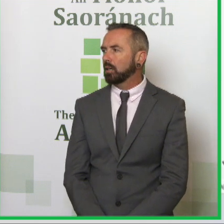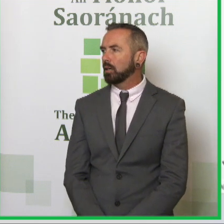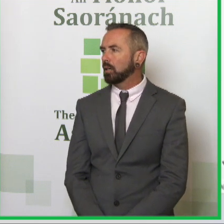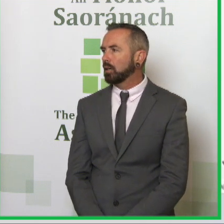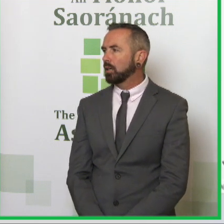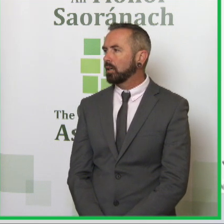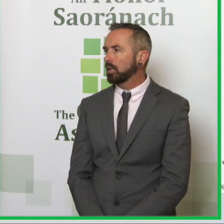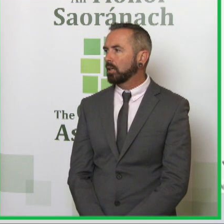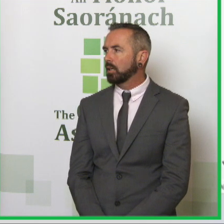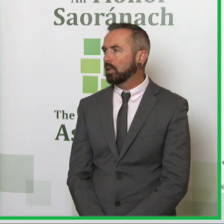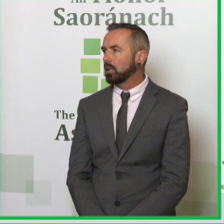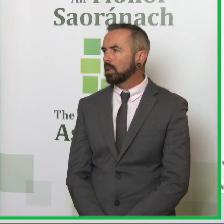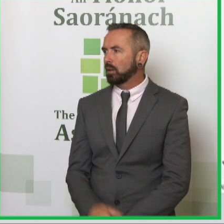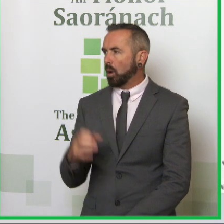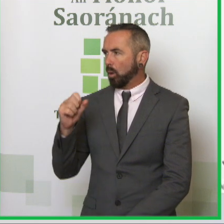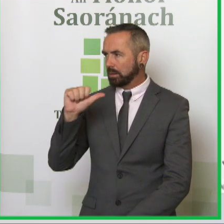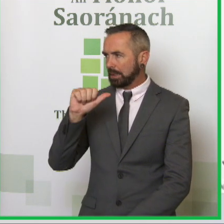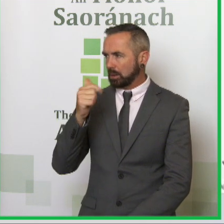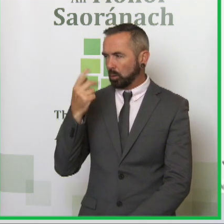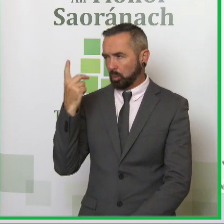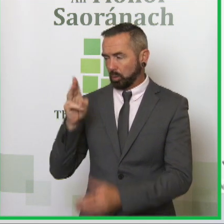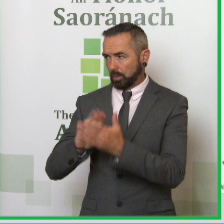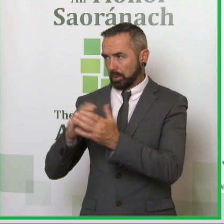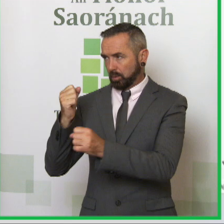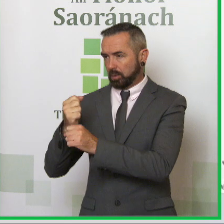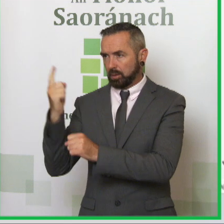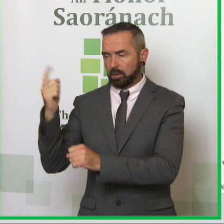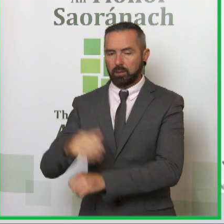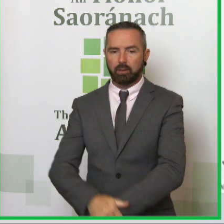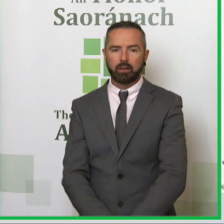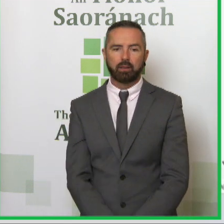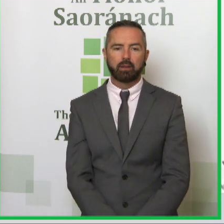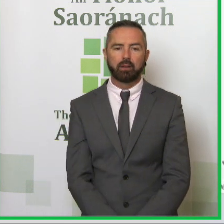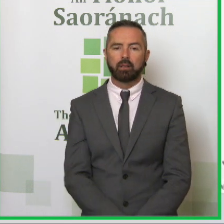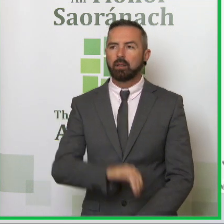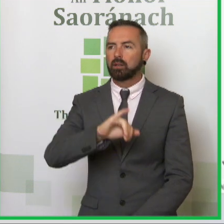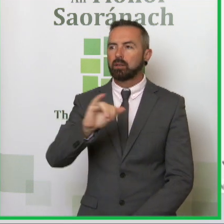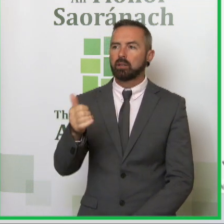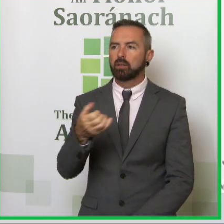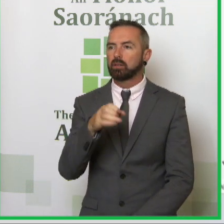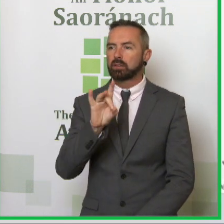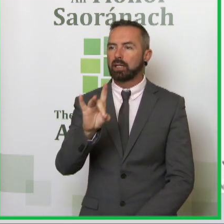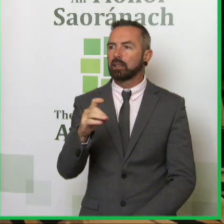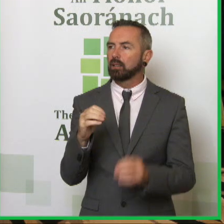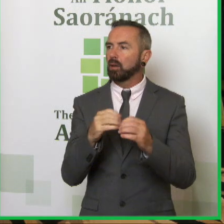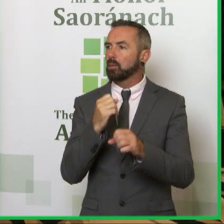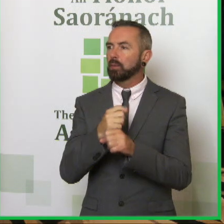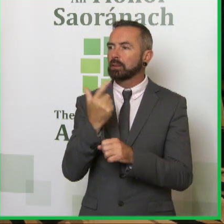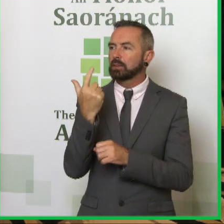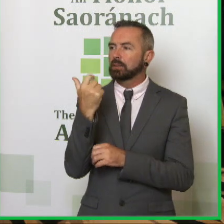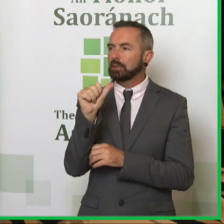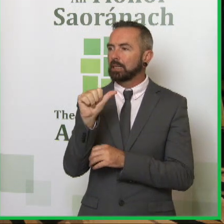Oh, sorry, we'll take 6.2 in a second, Bill, if that's okay. Oh, yeah, okay. Yeah. Thank you, Bill. Jack, and sorry. Table